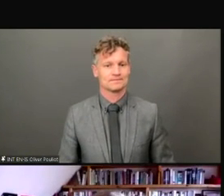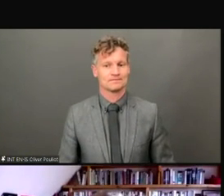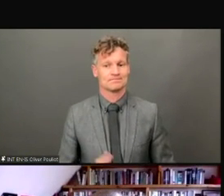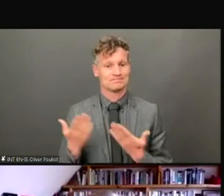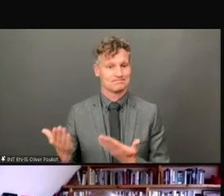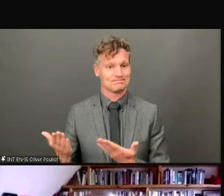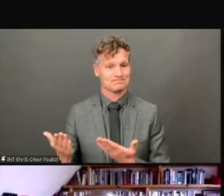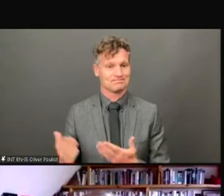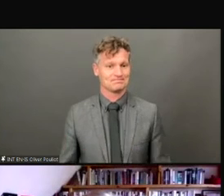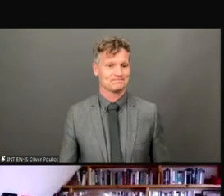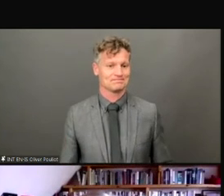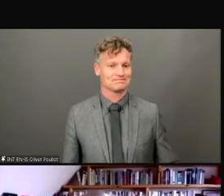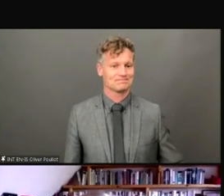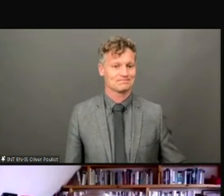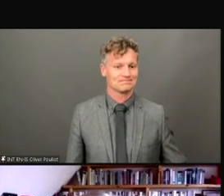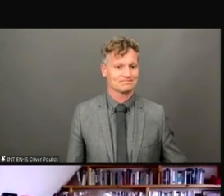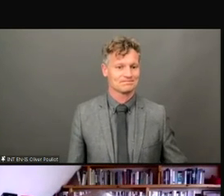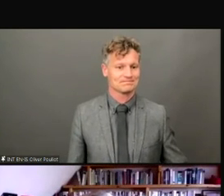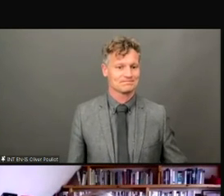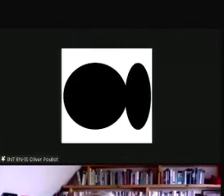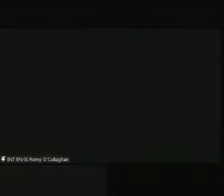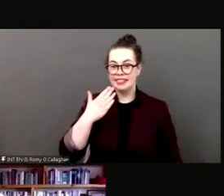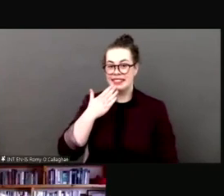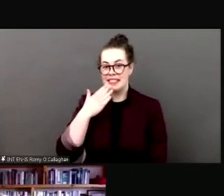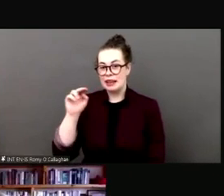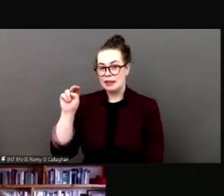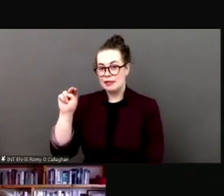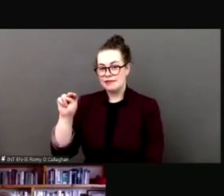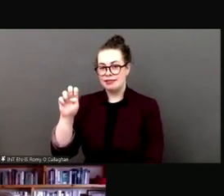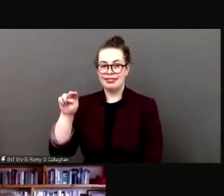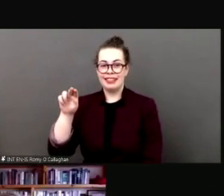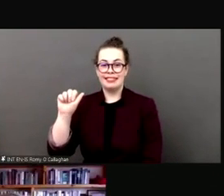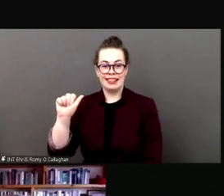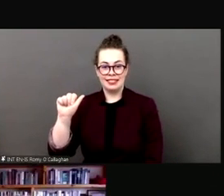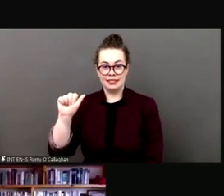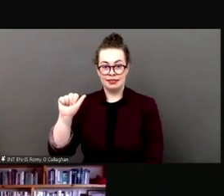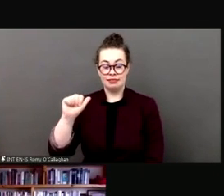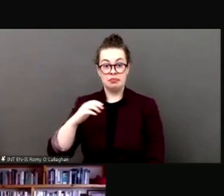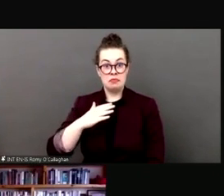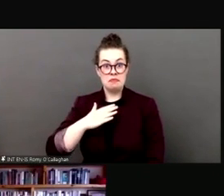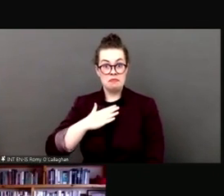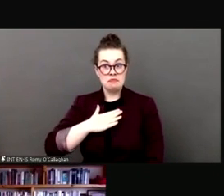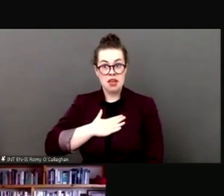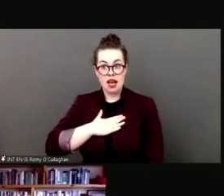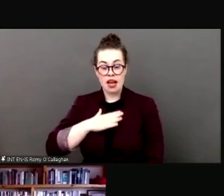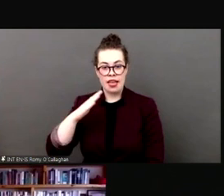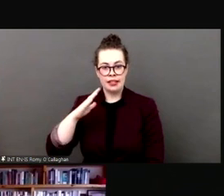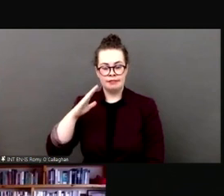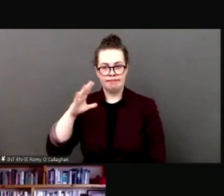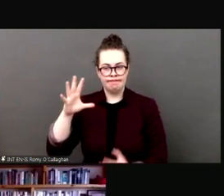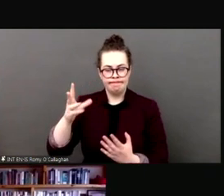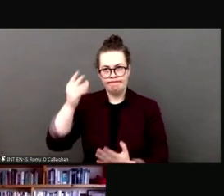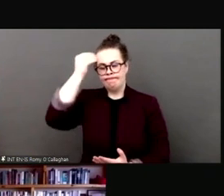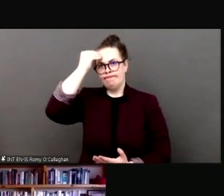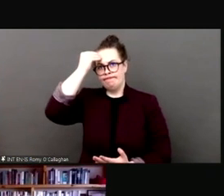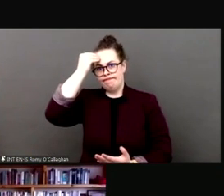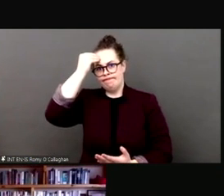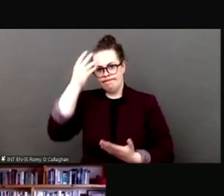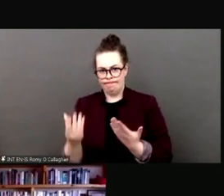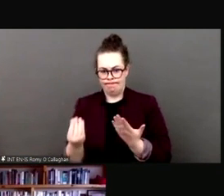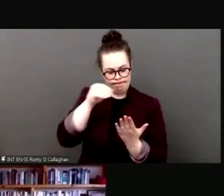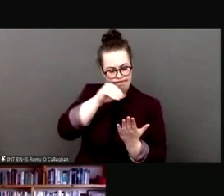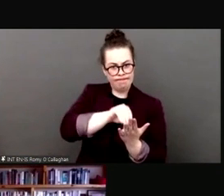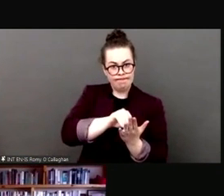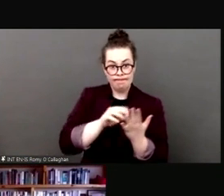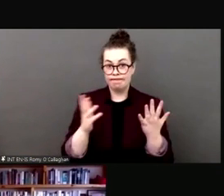Thank you, Nina. I think my one takeaway point is that we need to focus